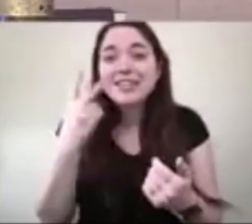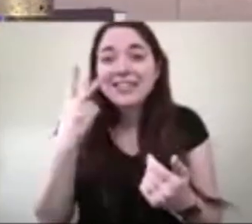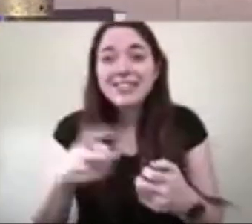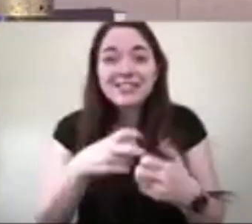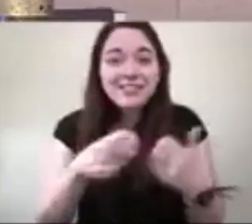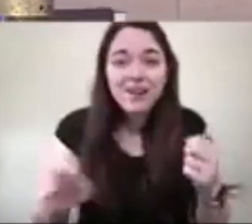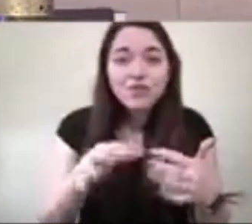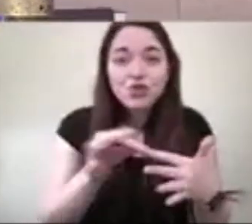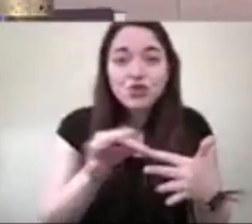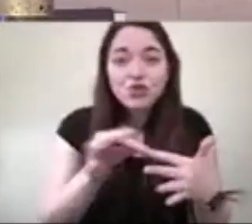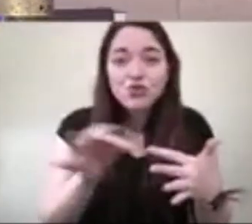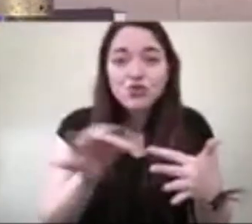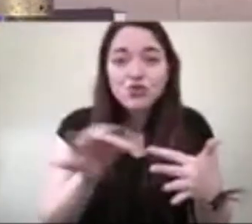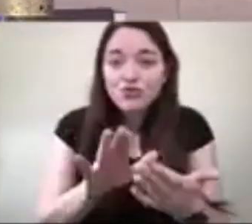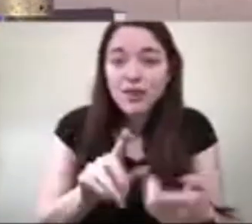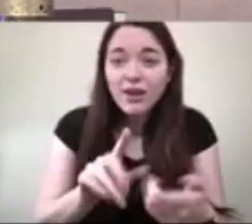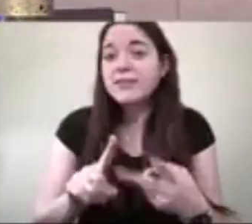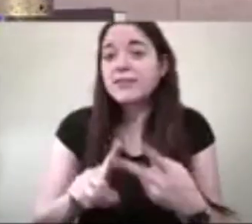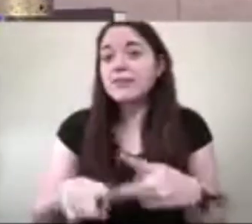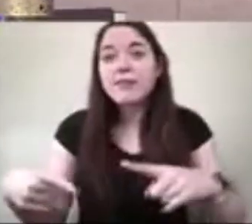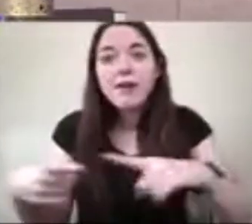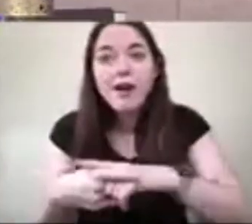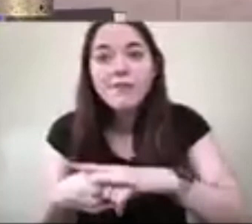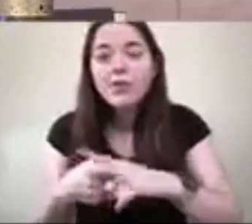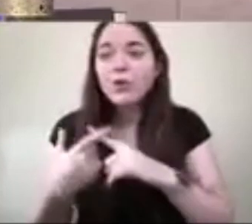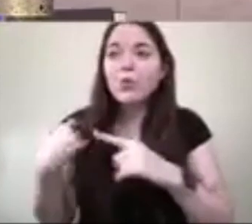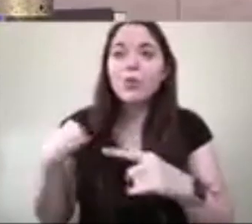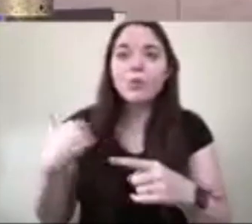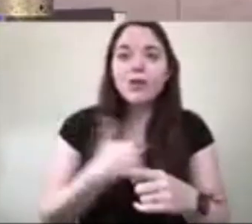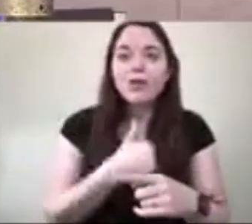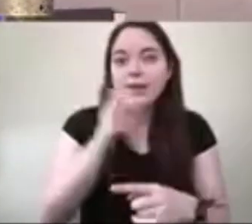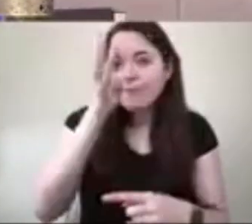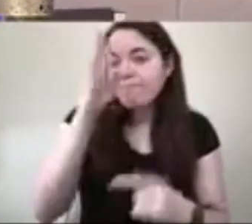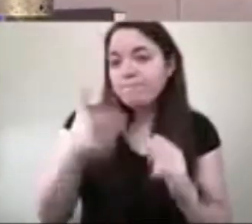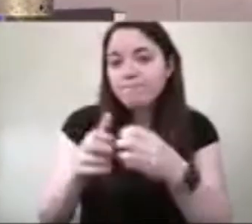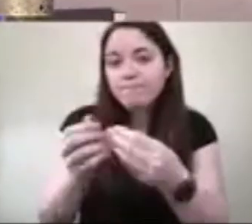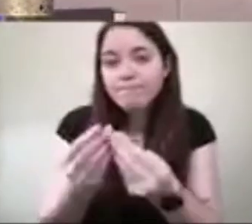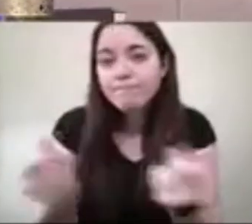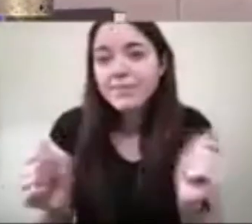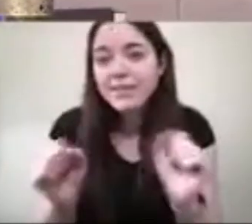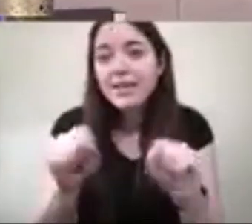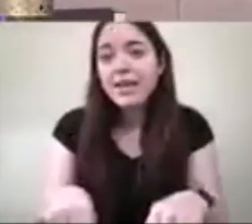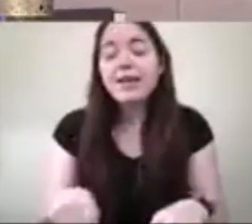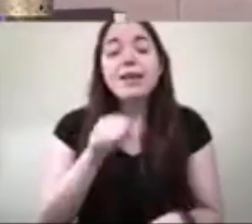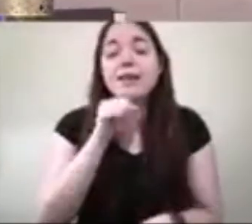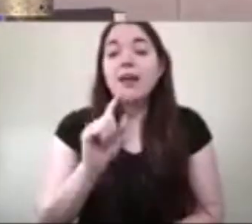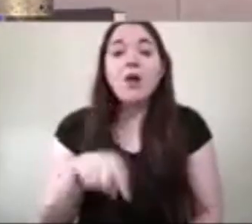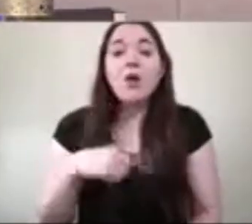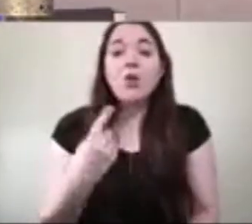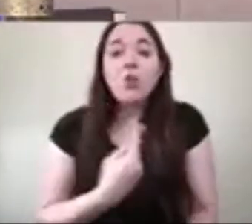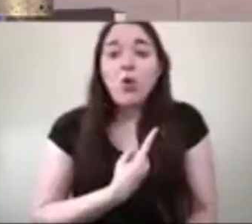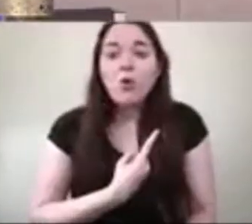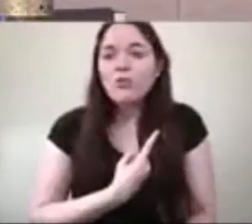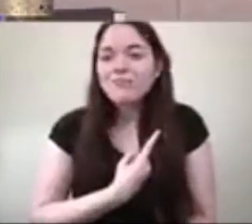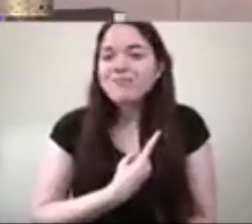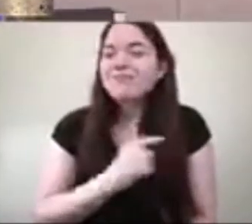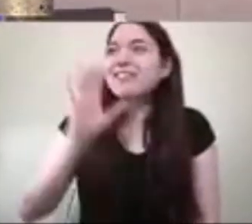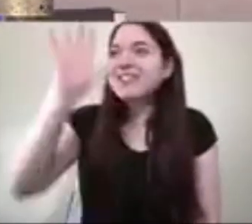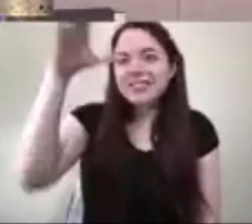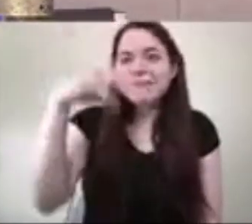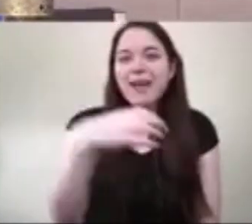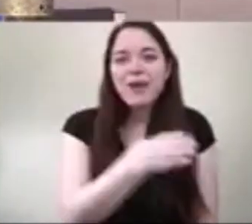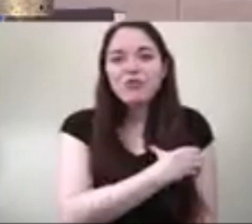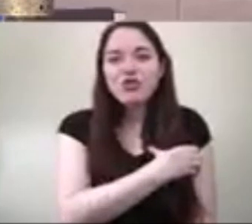work together. And all of this is only possible not by our own strength, but from the power on high